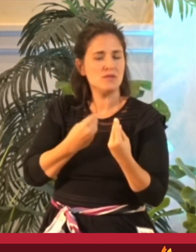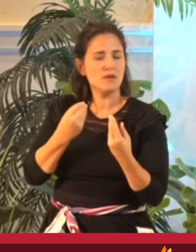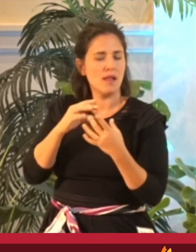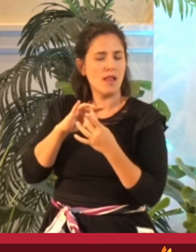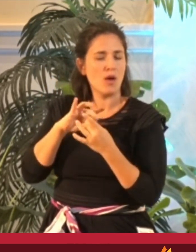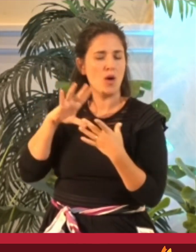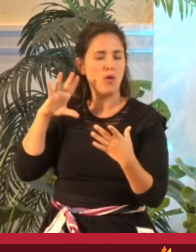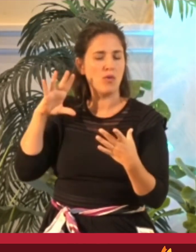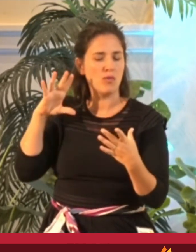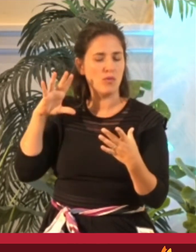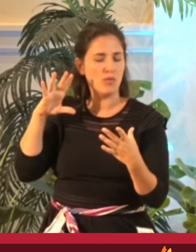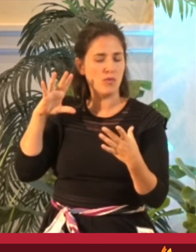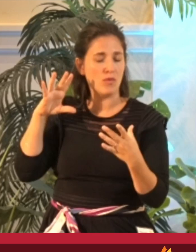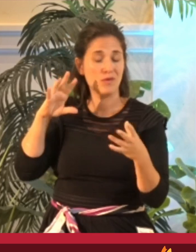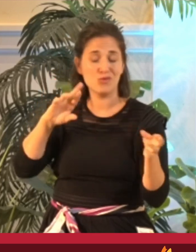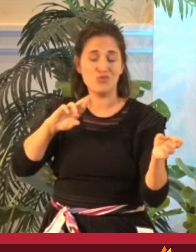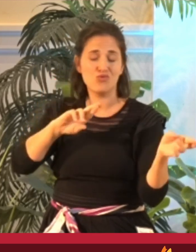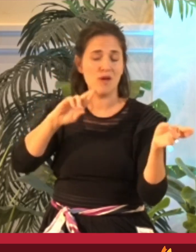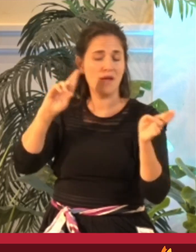open your eyes.